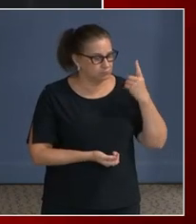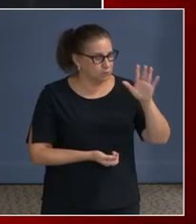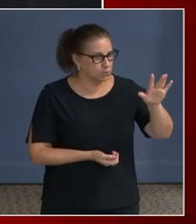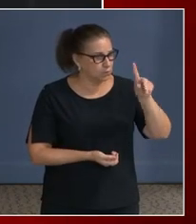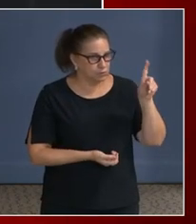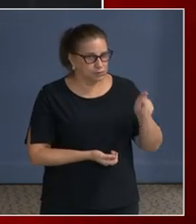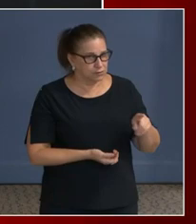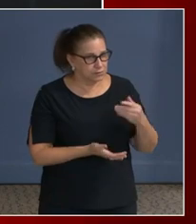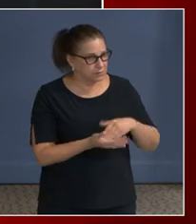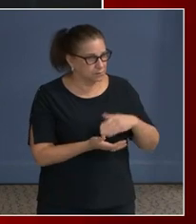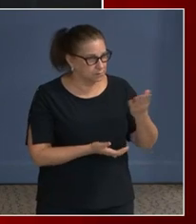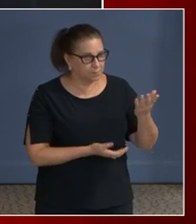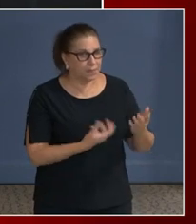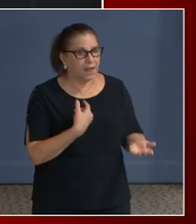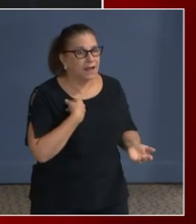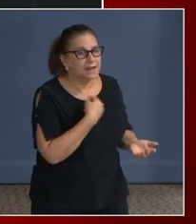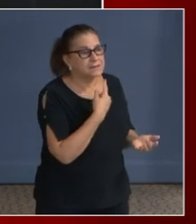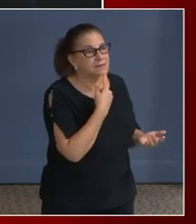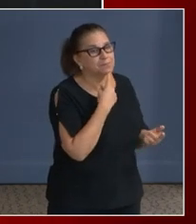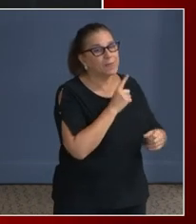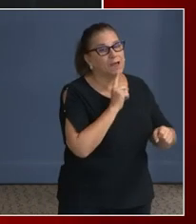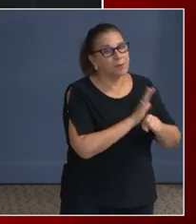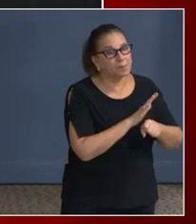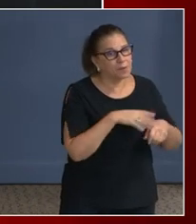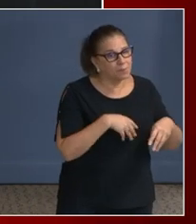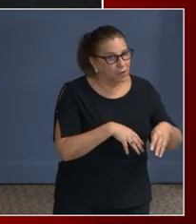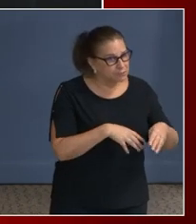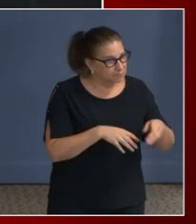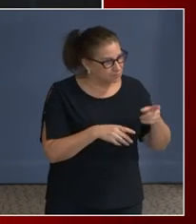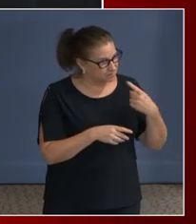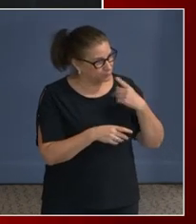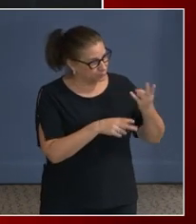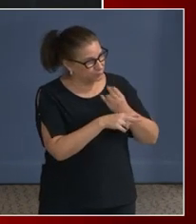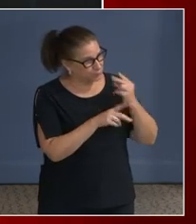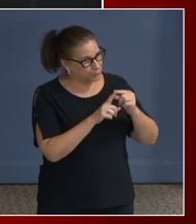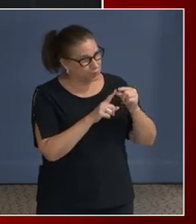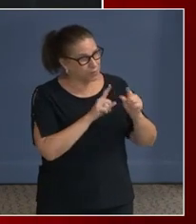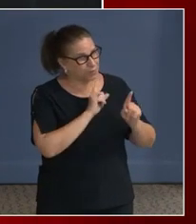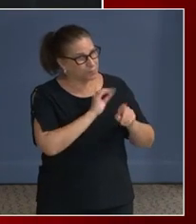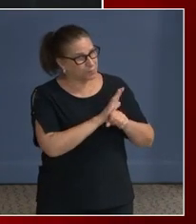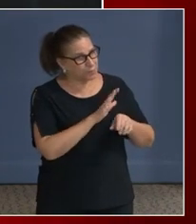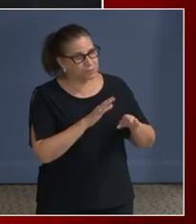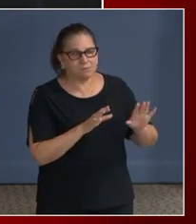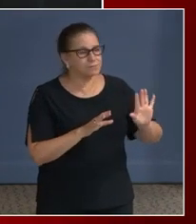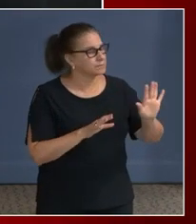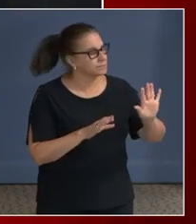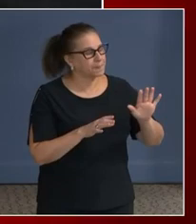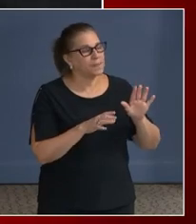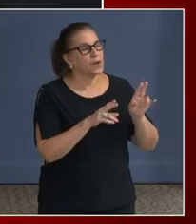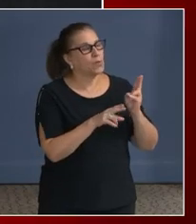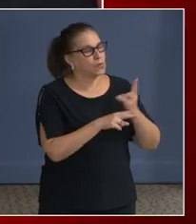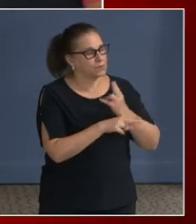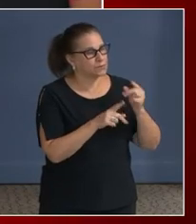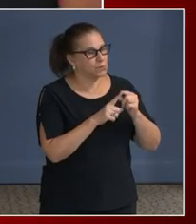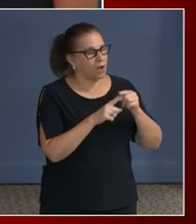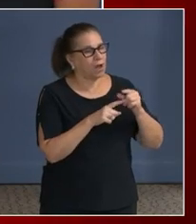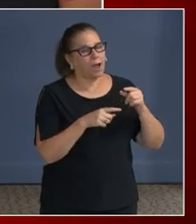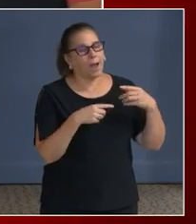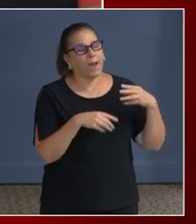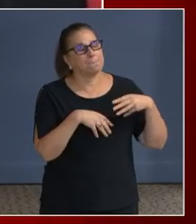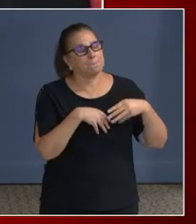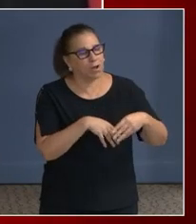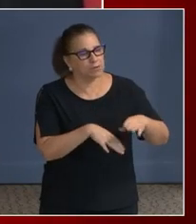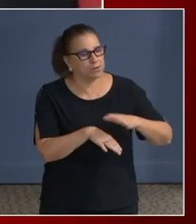the commitment march is on Friday. The commitment march? The March on Washington. March on Washington, Is on Friday,